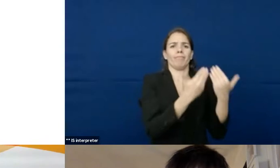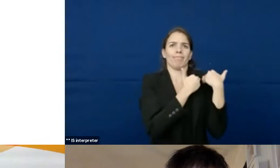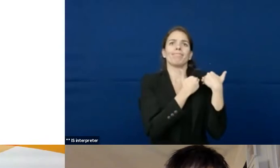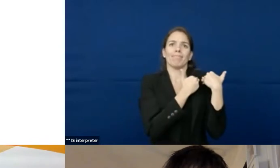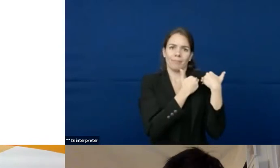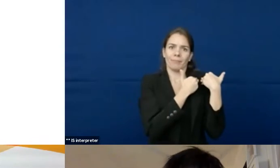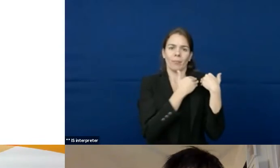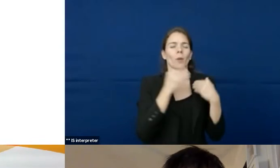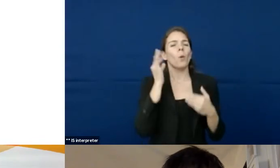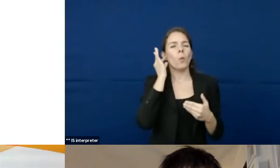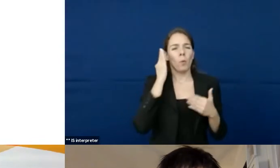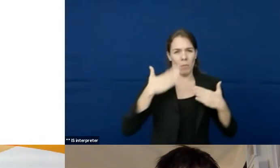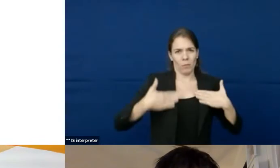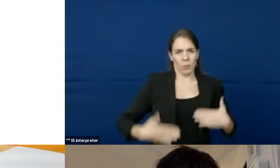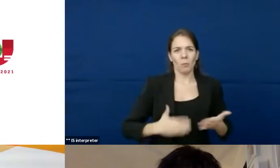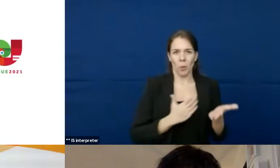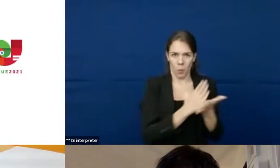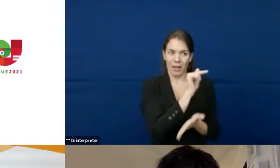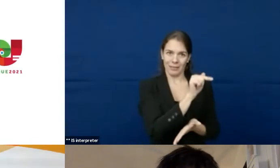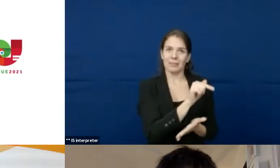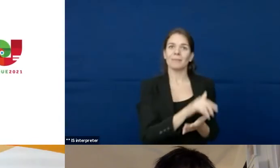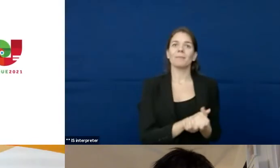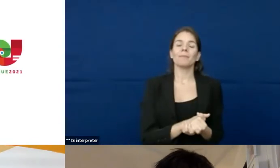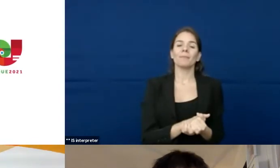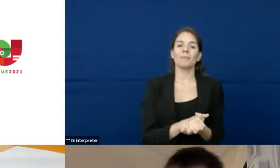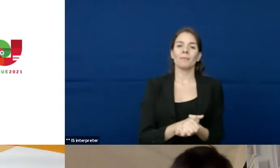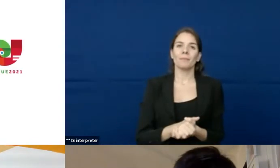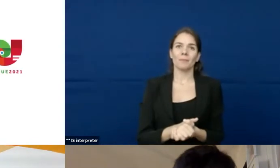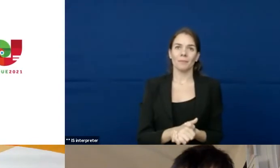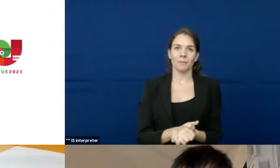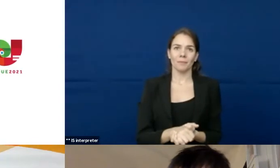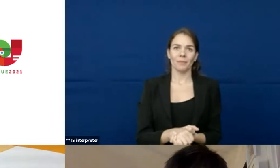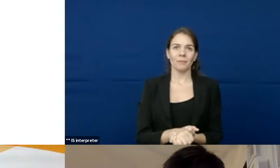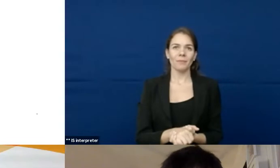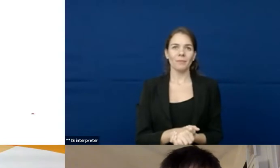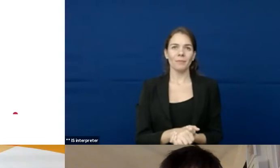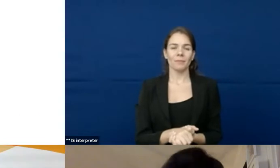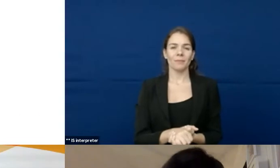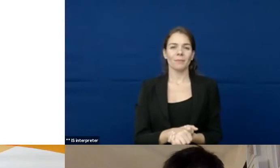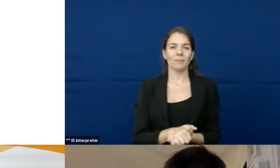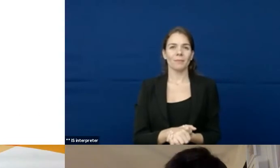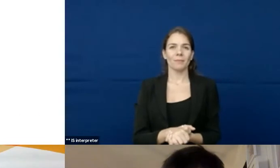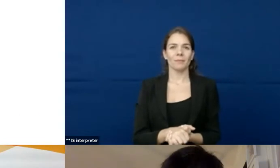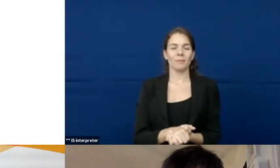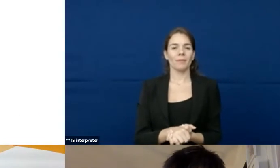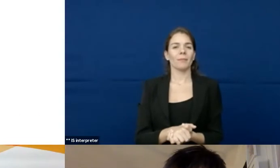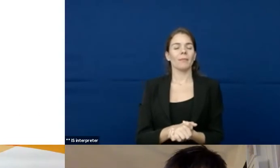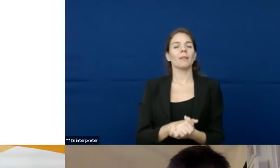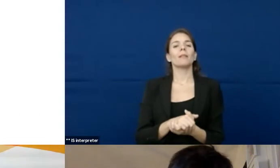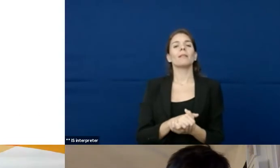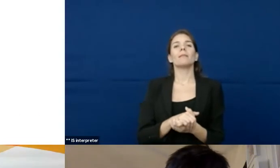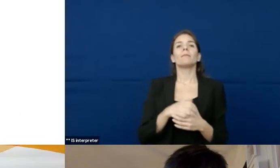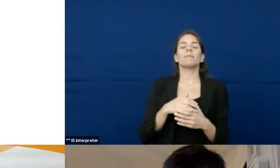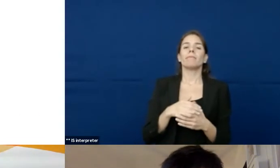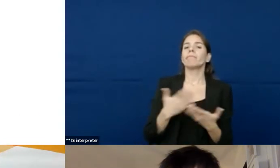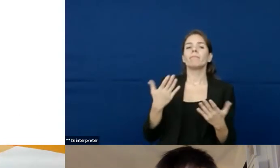means significantly increasing resources, including long-term, general, and flexible operating support to